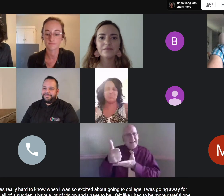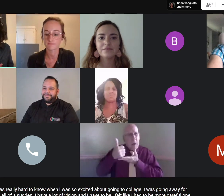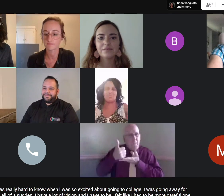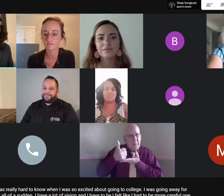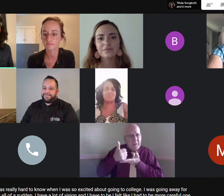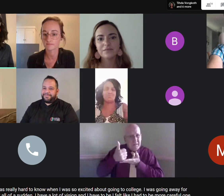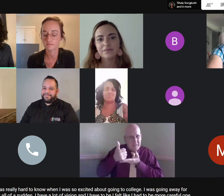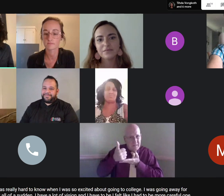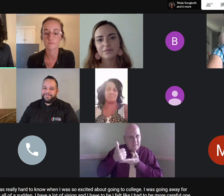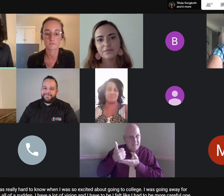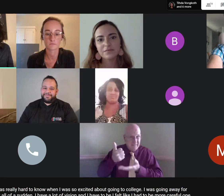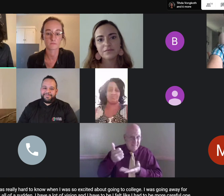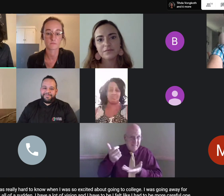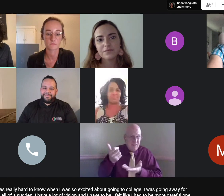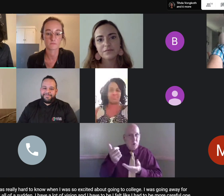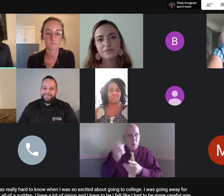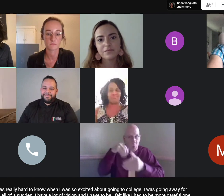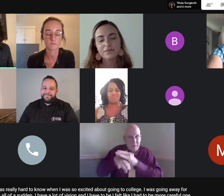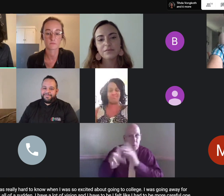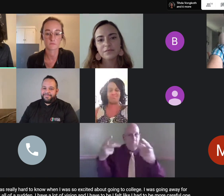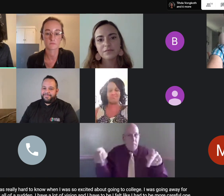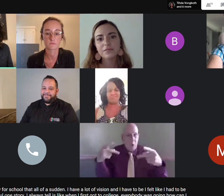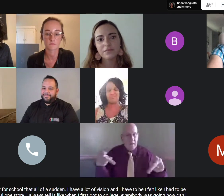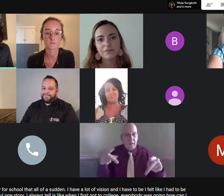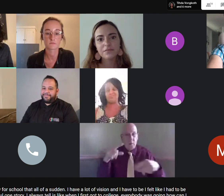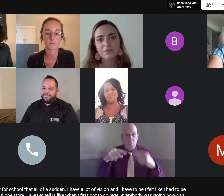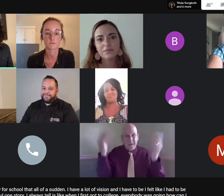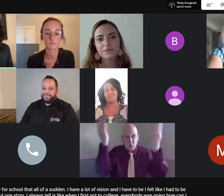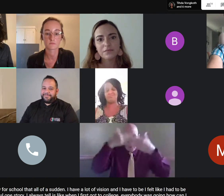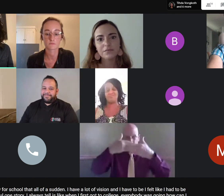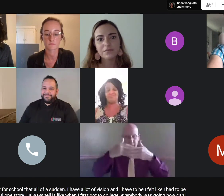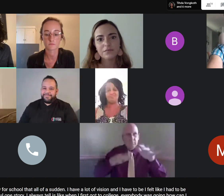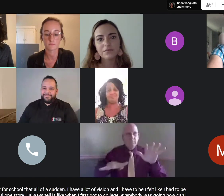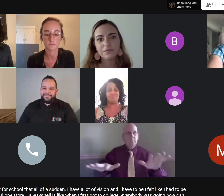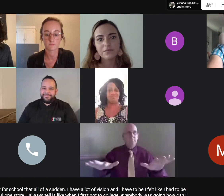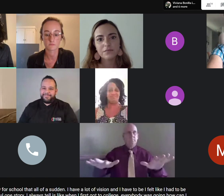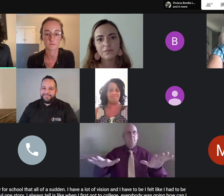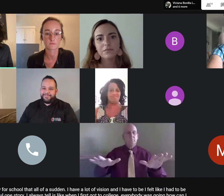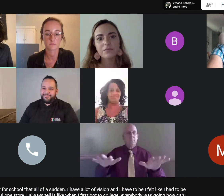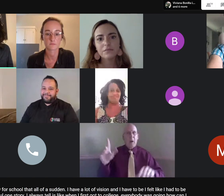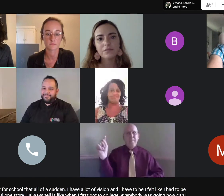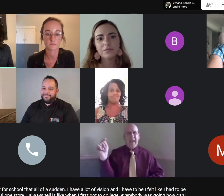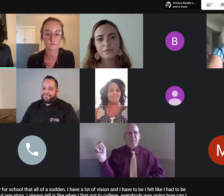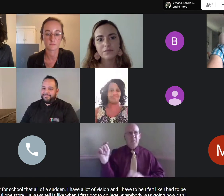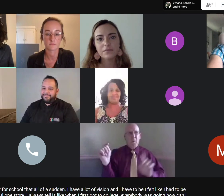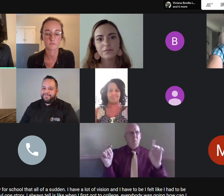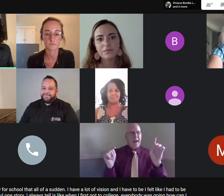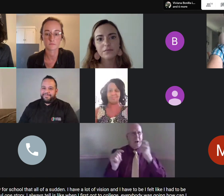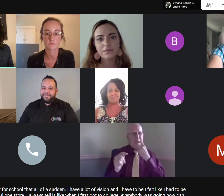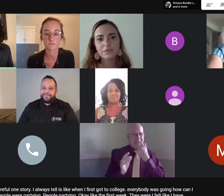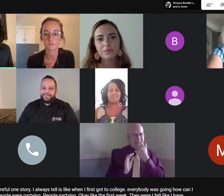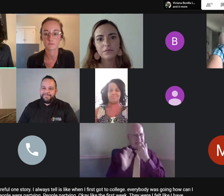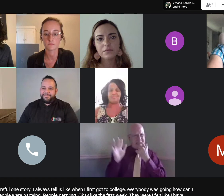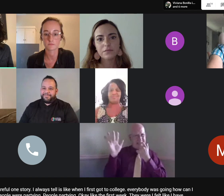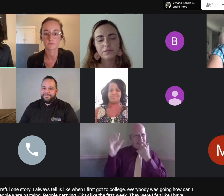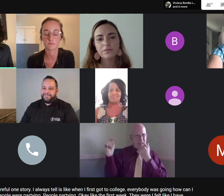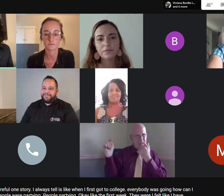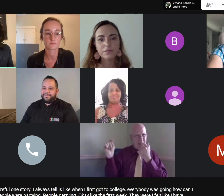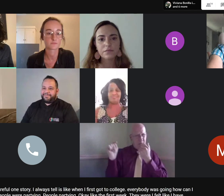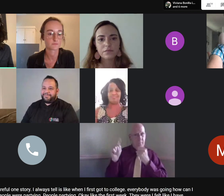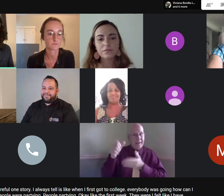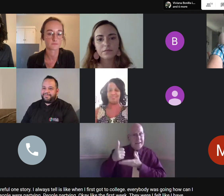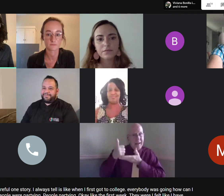to be at a party. Like when it was dark, like sometimes I didn't know where the bathroom was. Sometimes I needed like help to